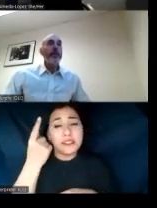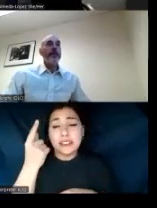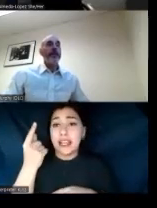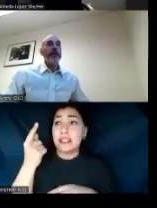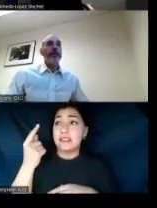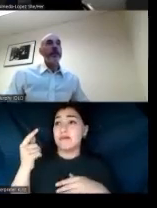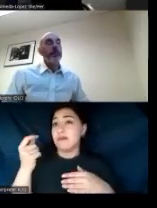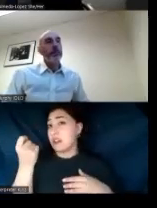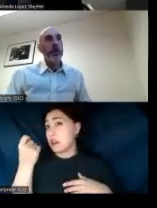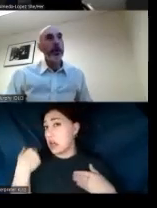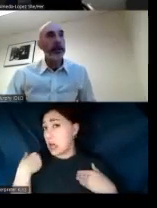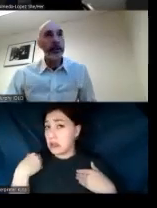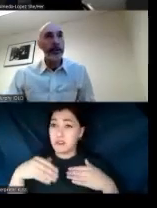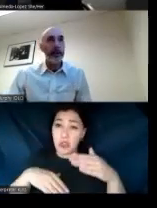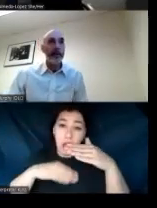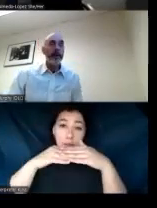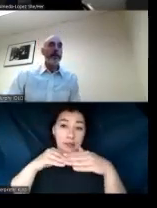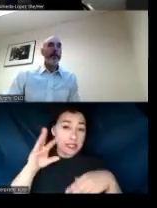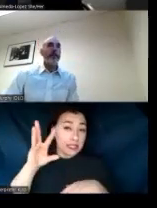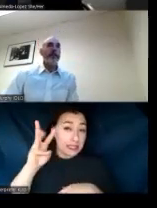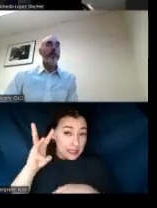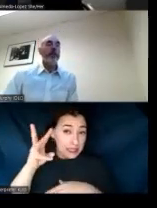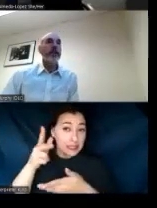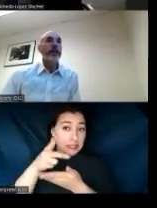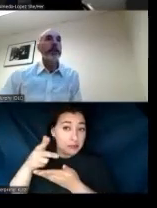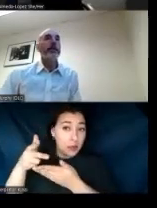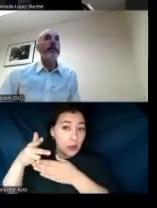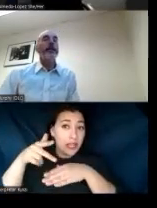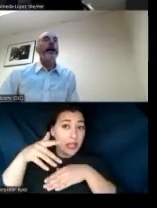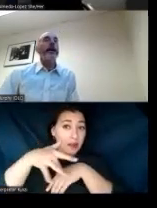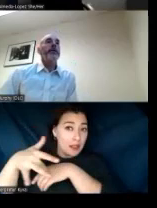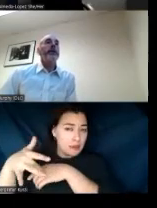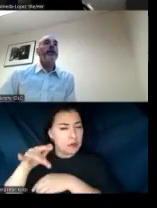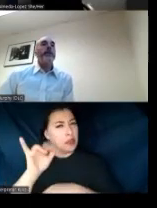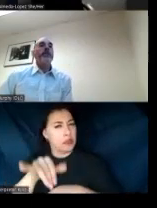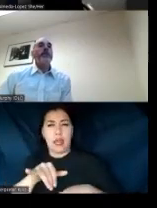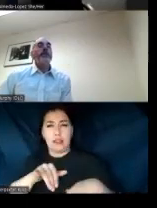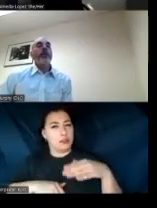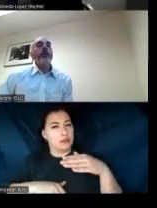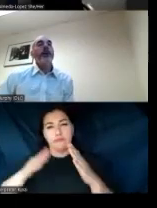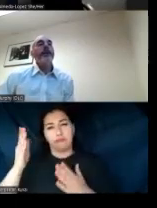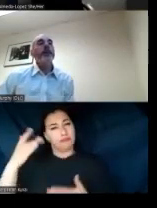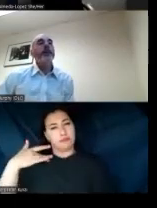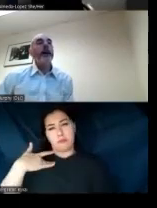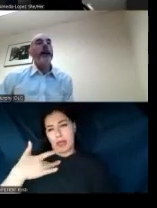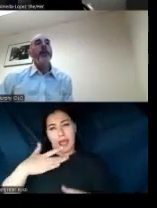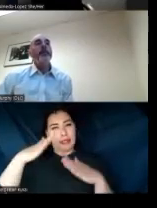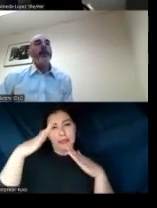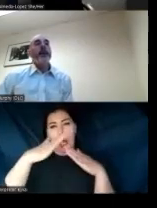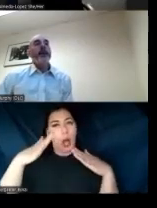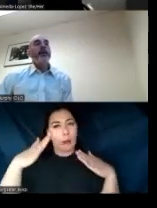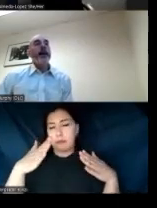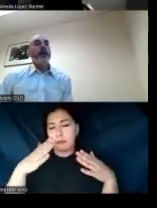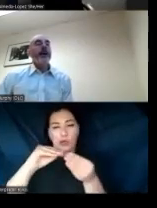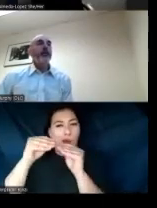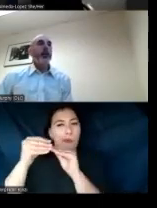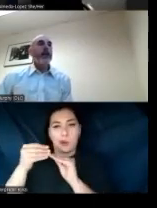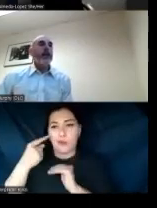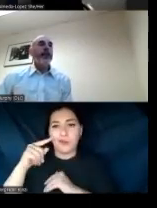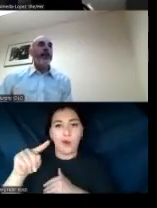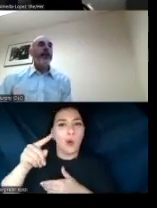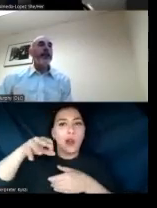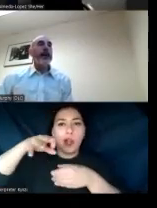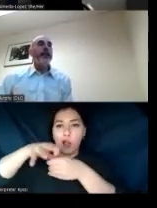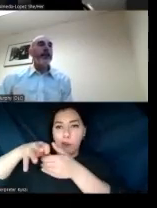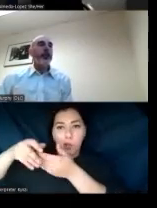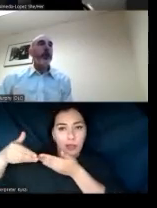parking spaces, which is most likely the most that you'll encounter at polling places, then make sure that